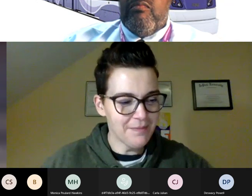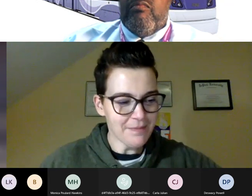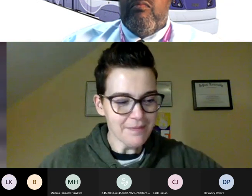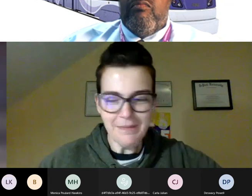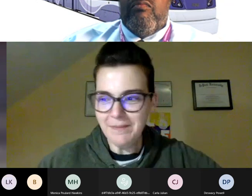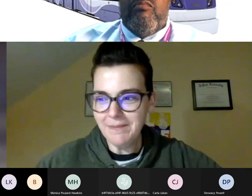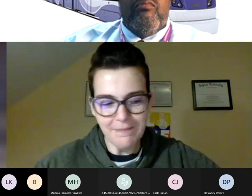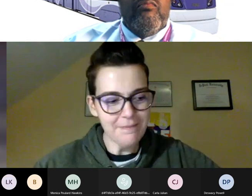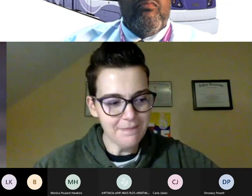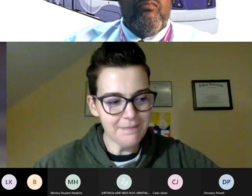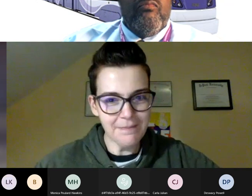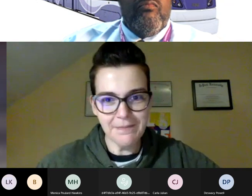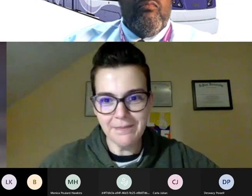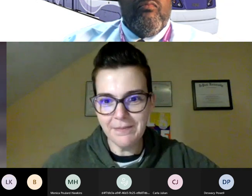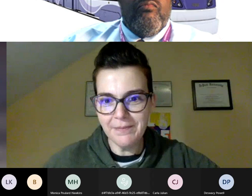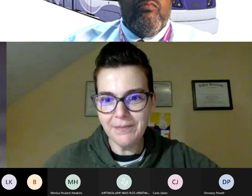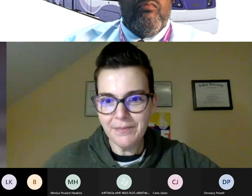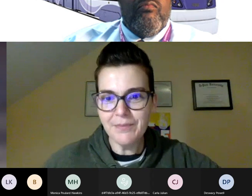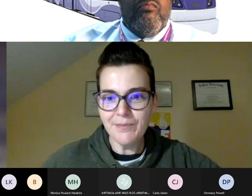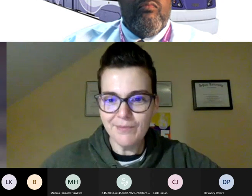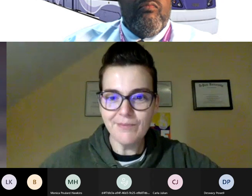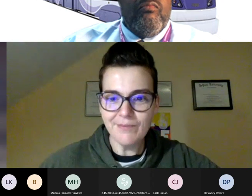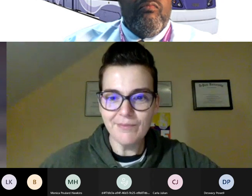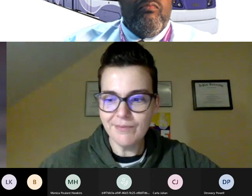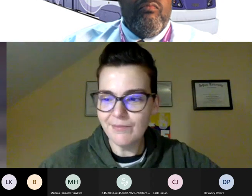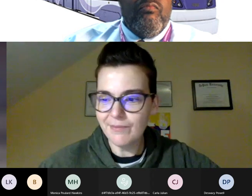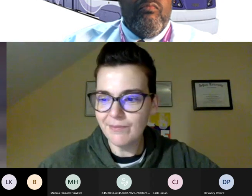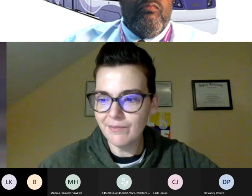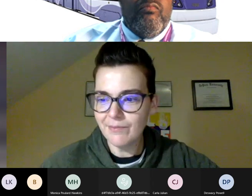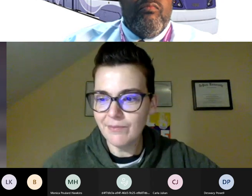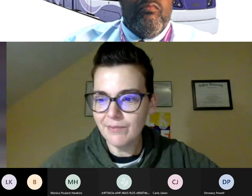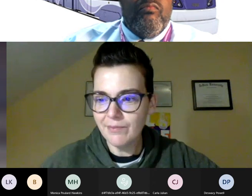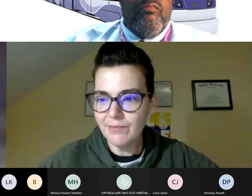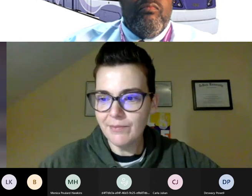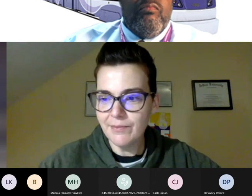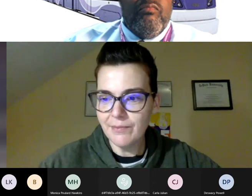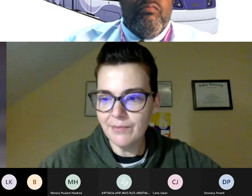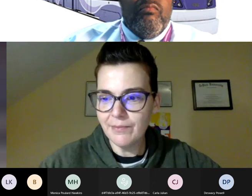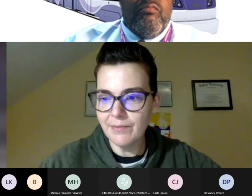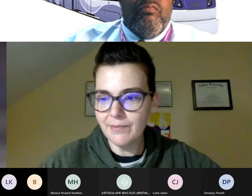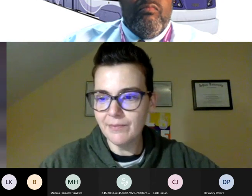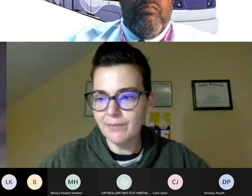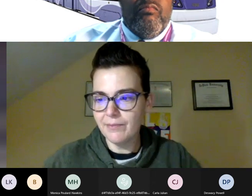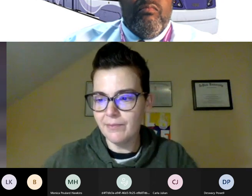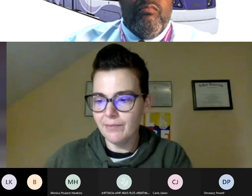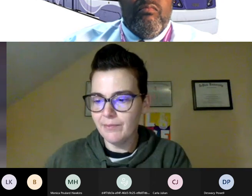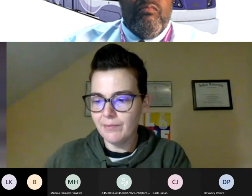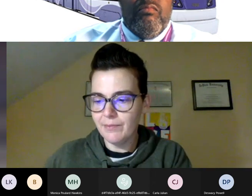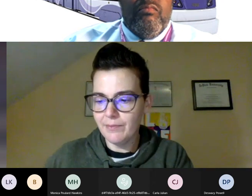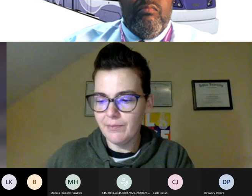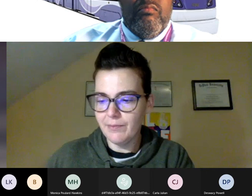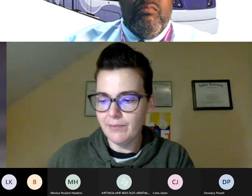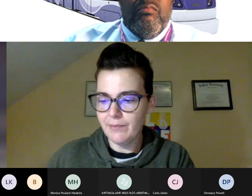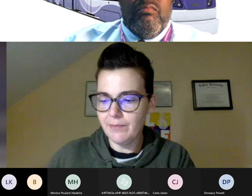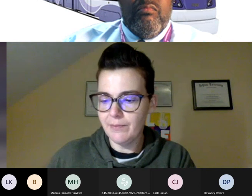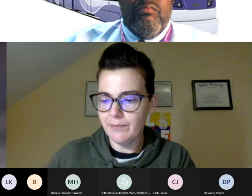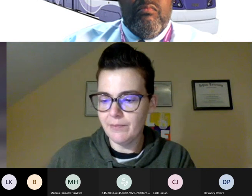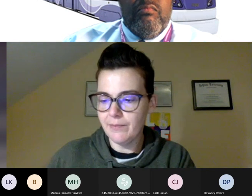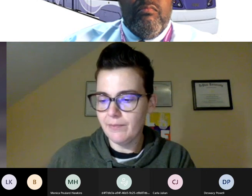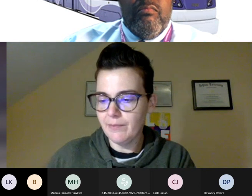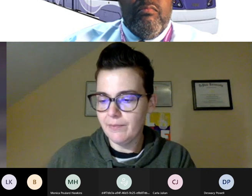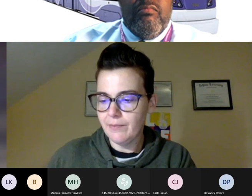think absolutely. We'll put together the renderings of all the drawings that we have on the purple line, as well as